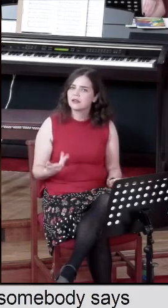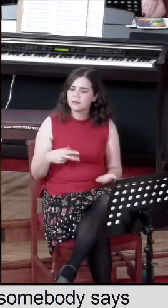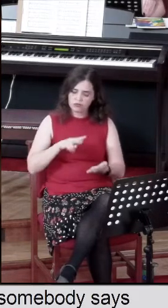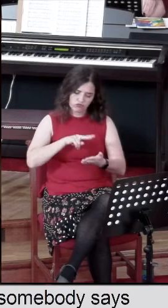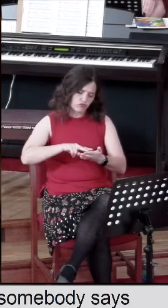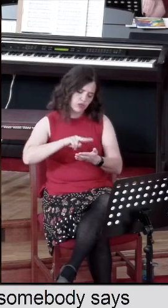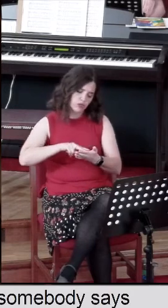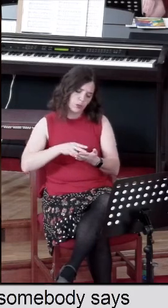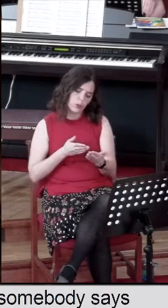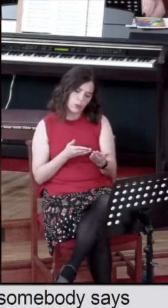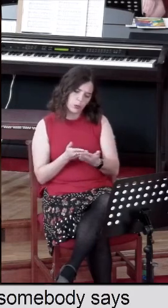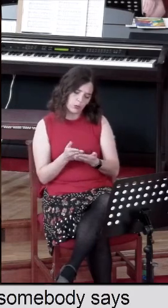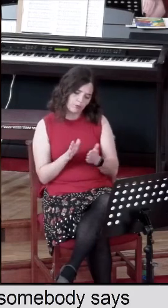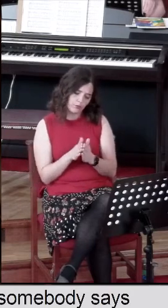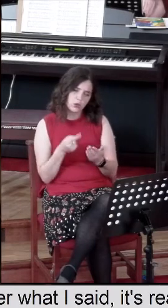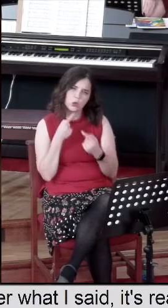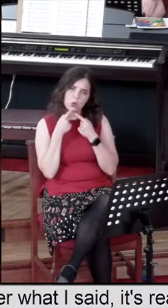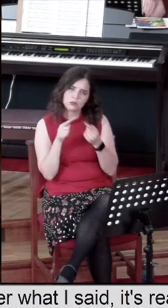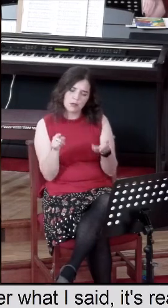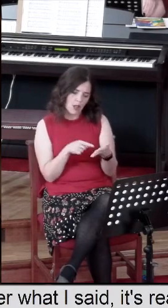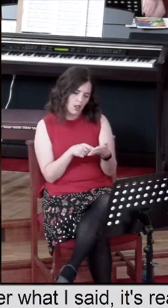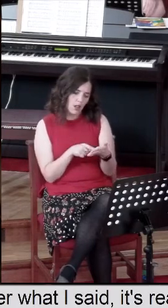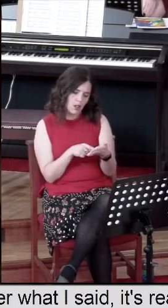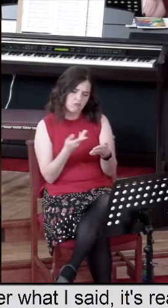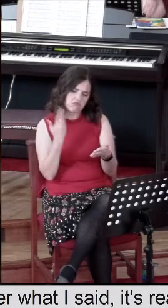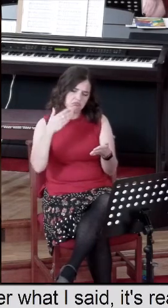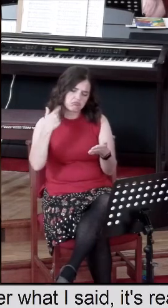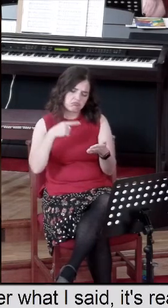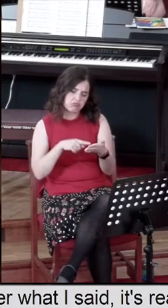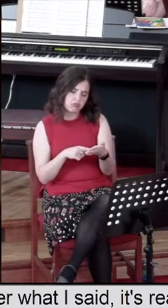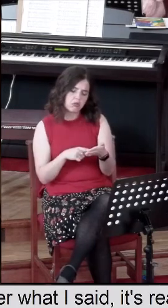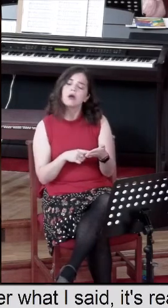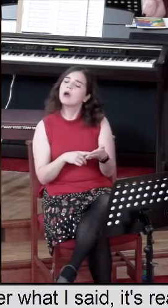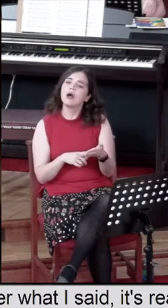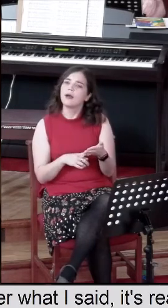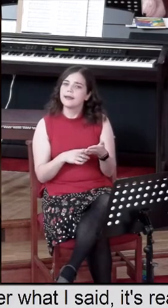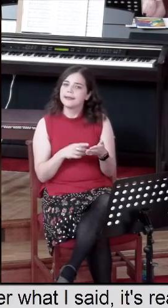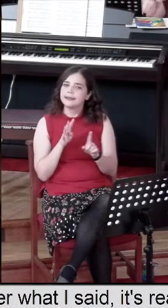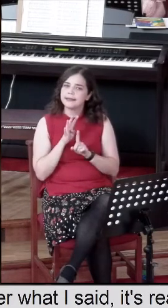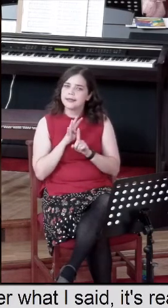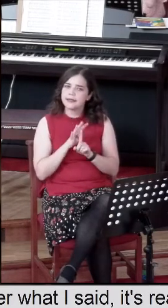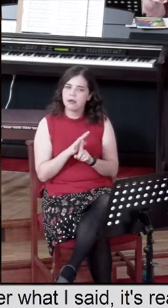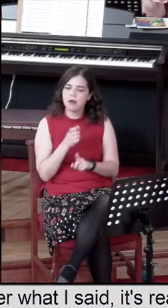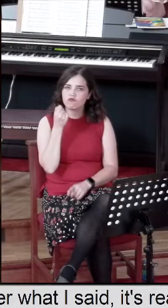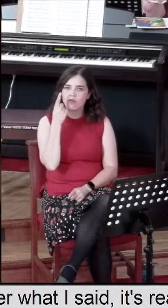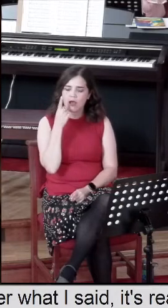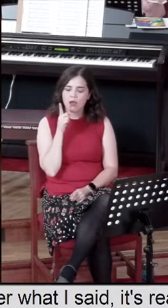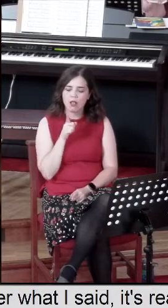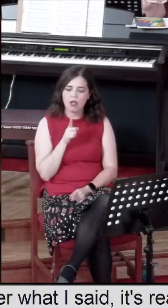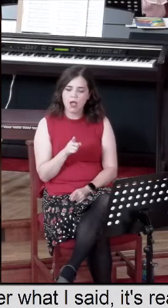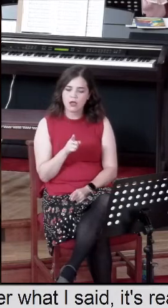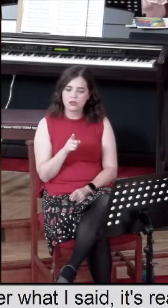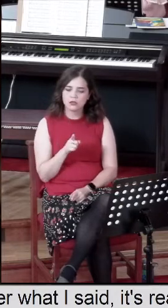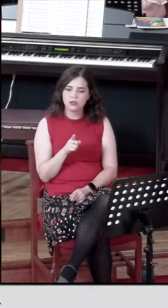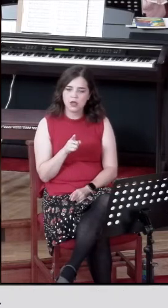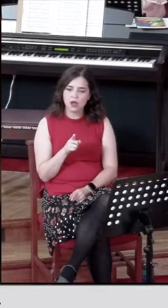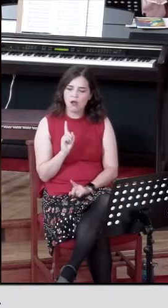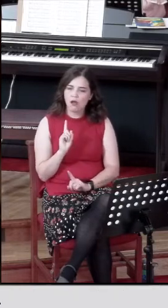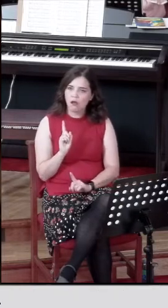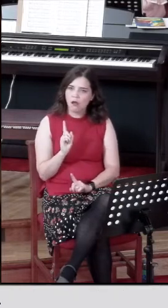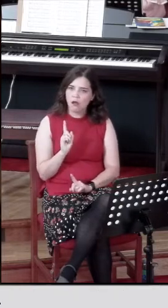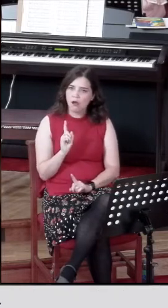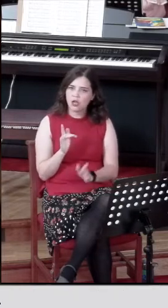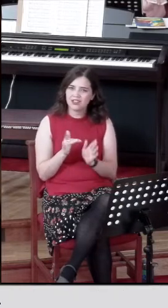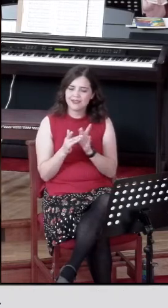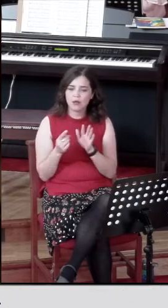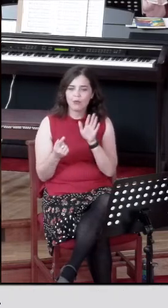in church a wee while ago now, and the disciples realized that Jesus was really important. And